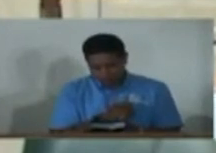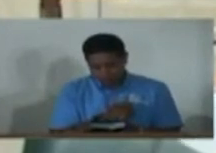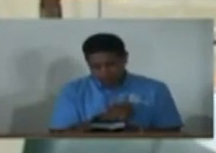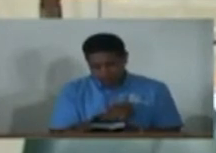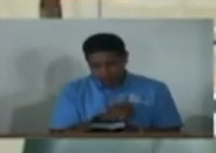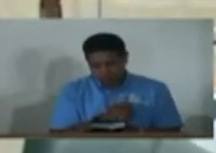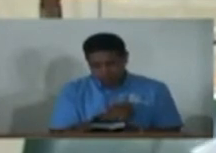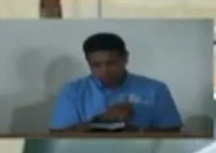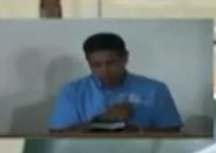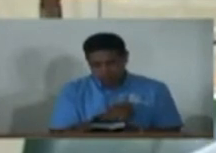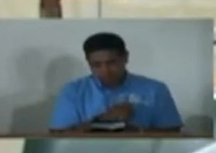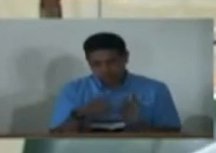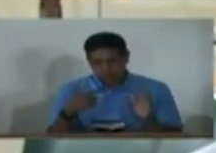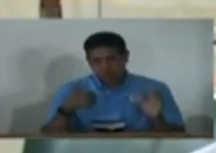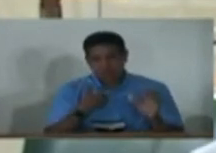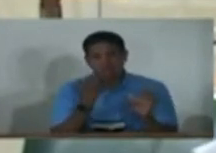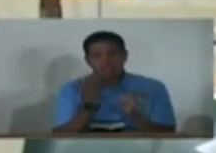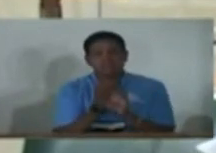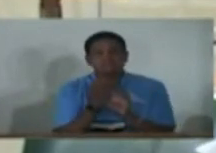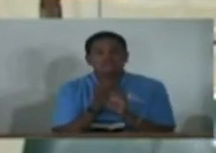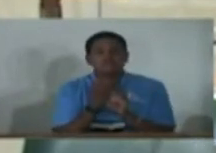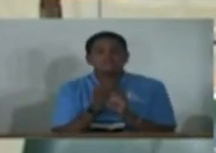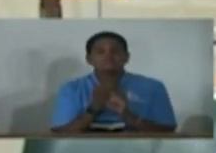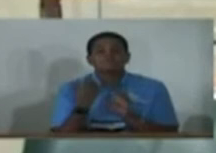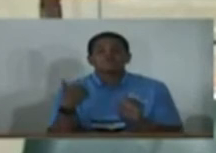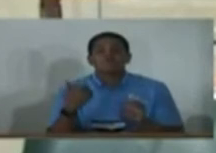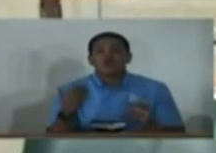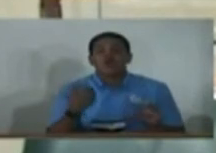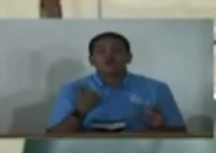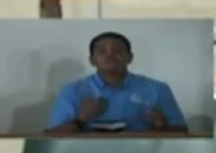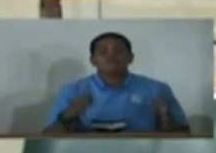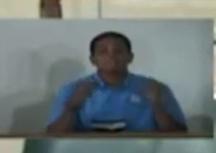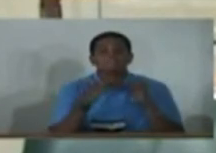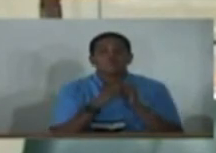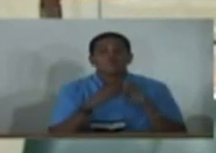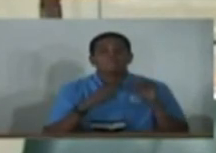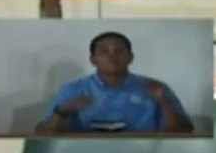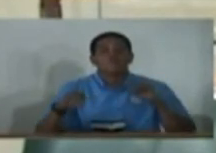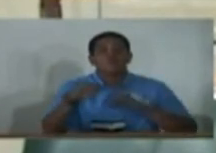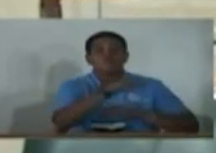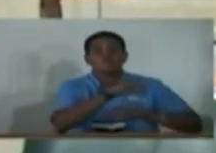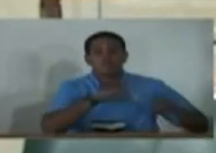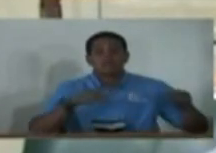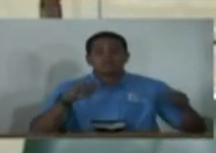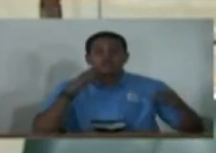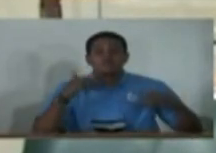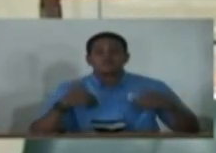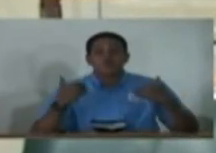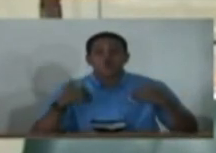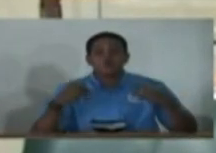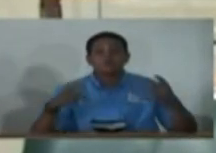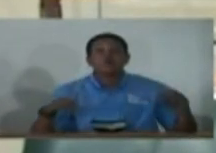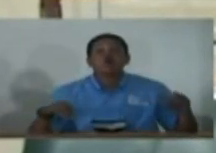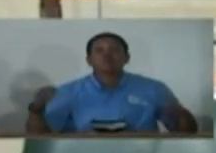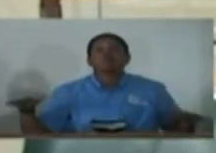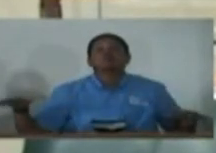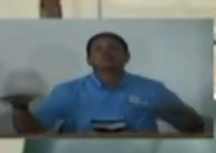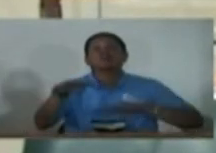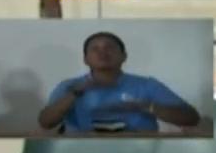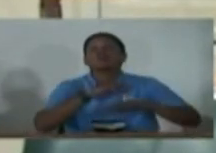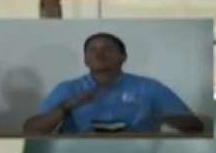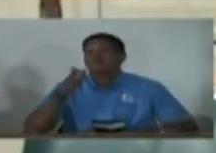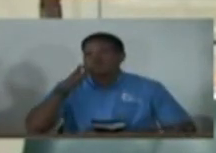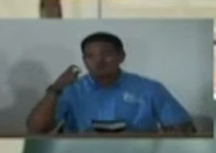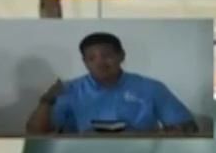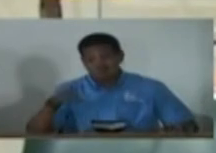We're having exams. Yes. So we're having more movement of a younger population who may not